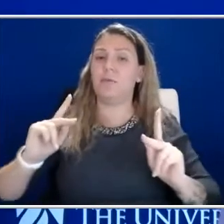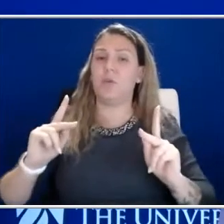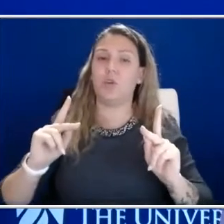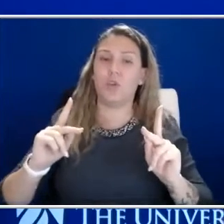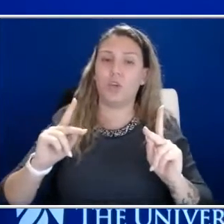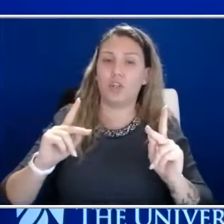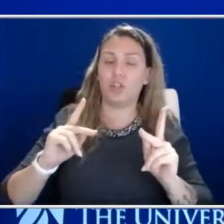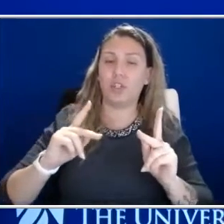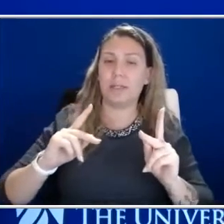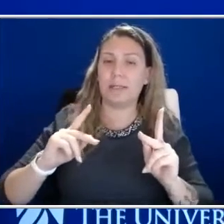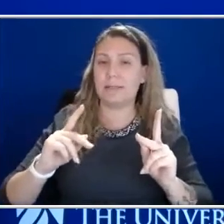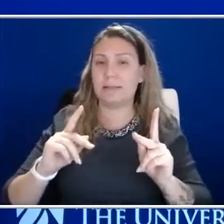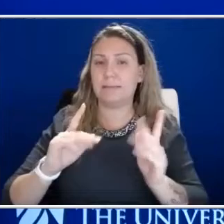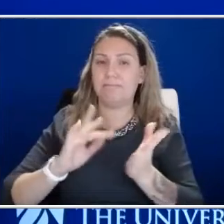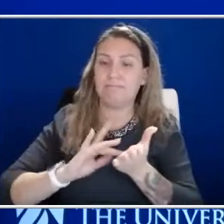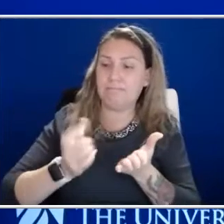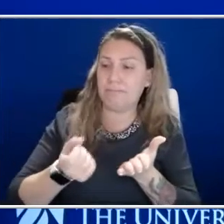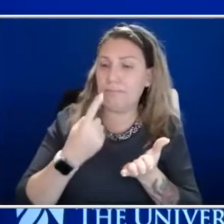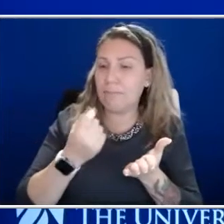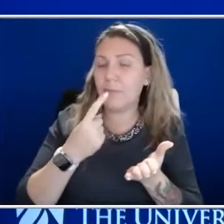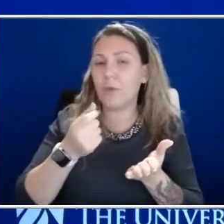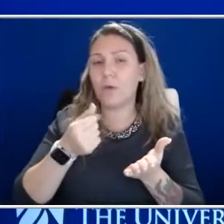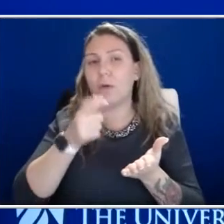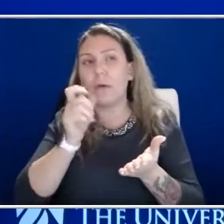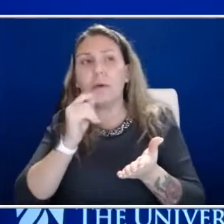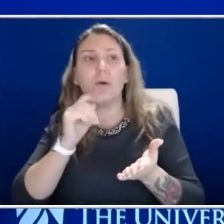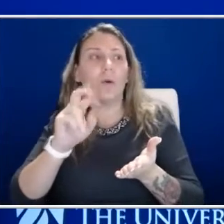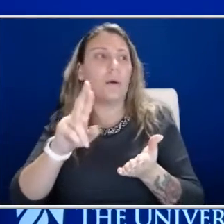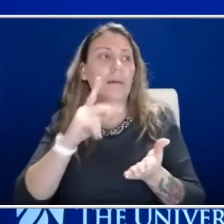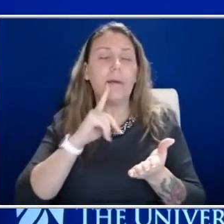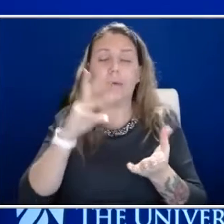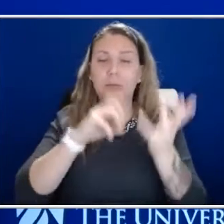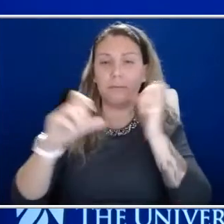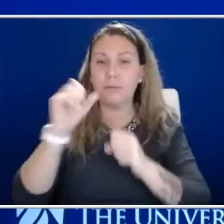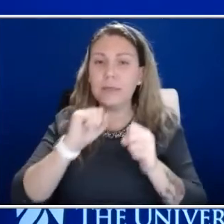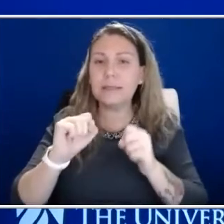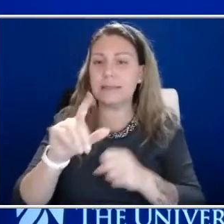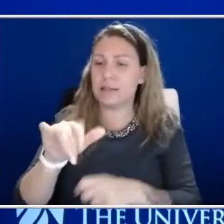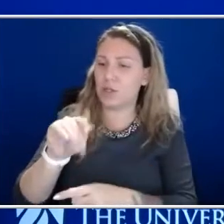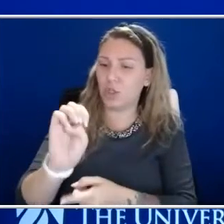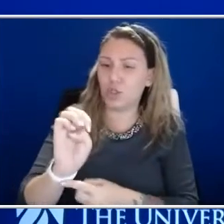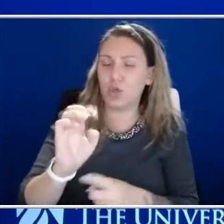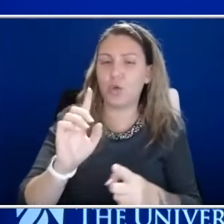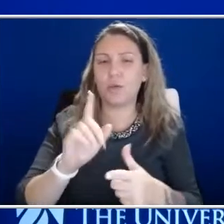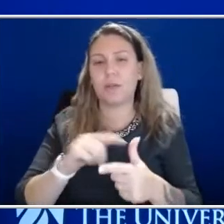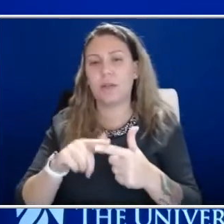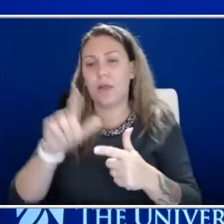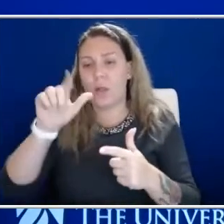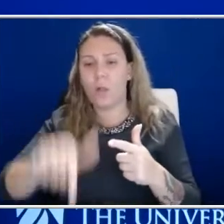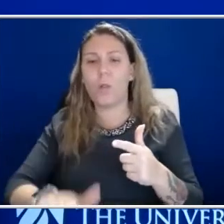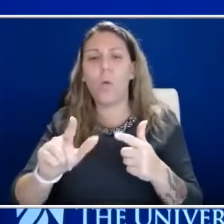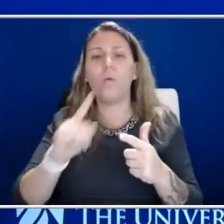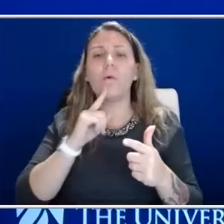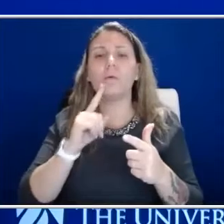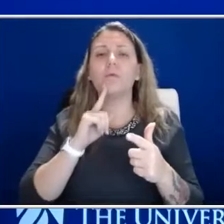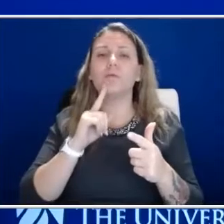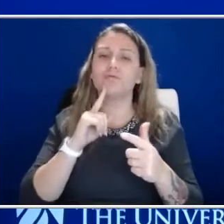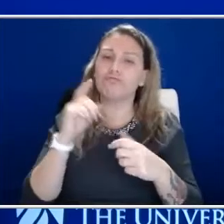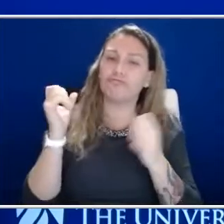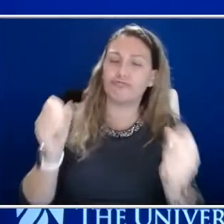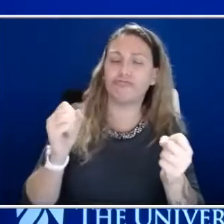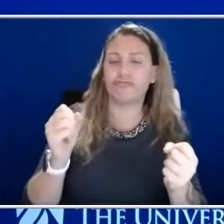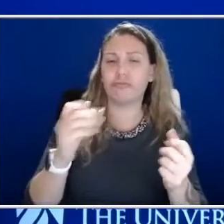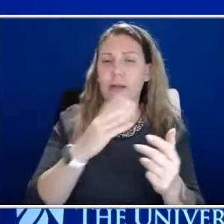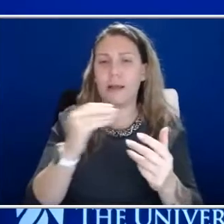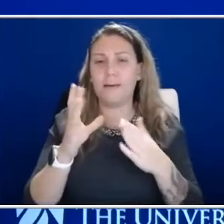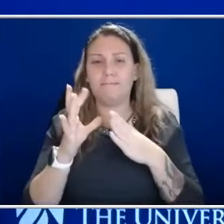medicines, number one, are they taking it correctly? Are they missing doses? That is going to lead to lower concentrations. That will help drive selection for